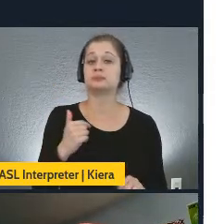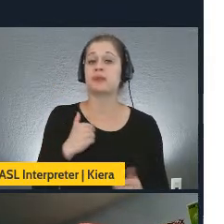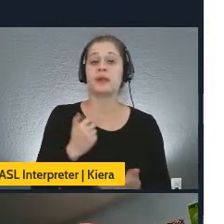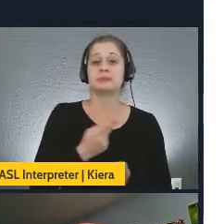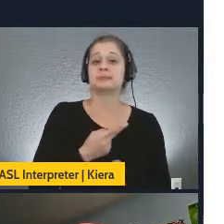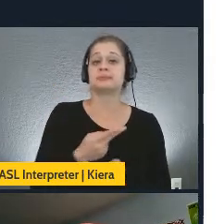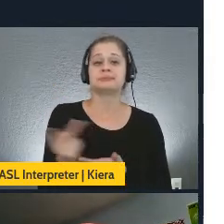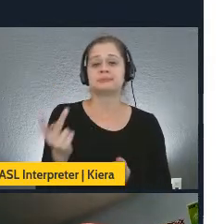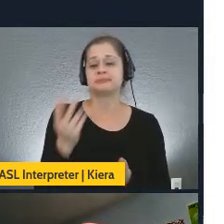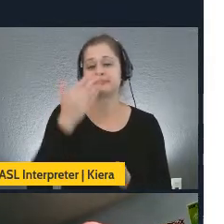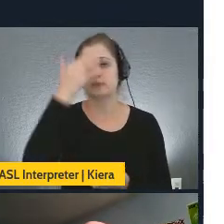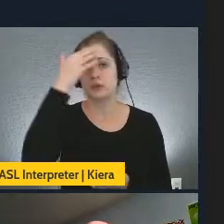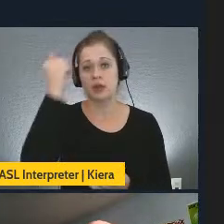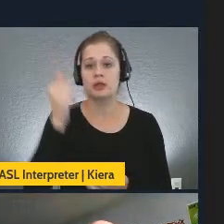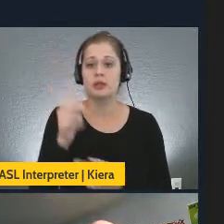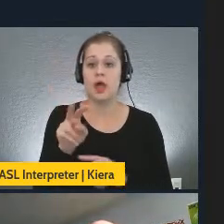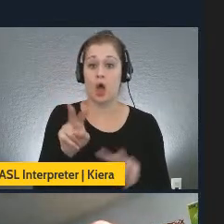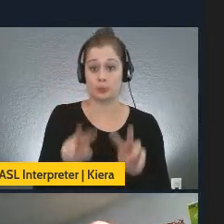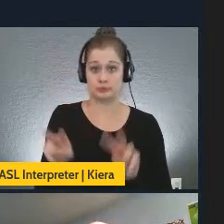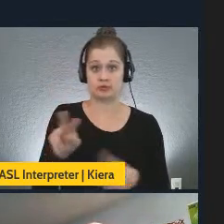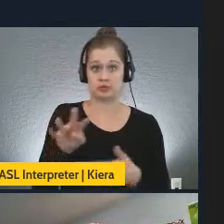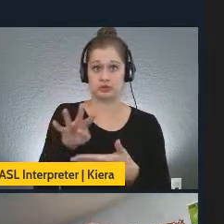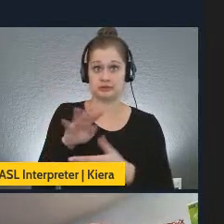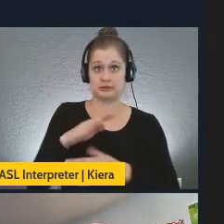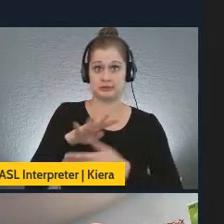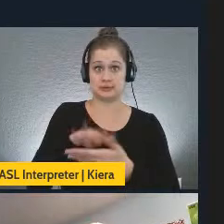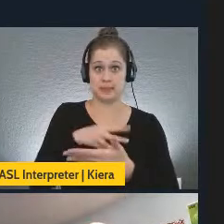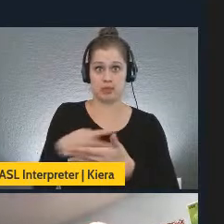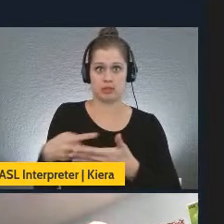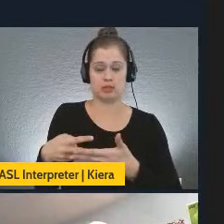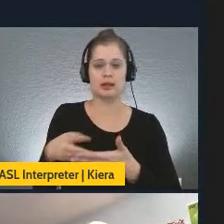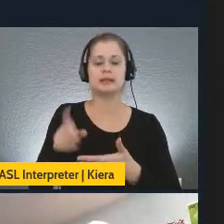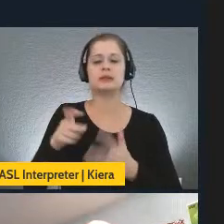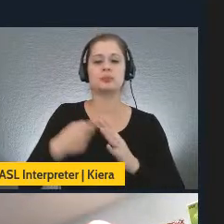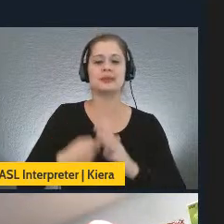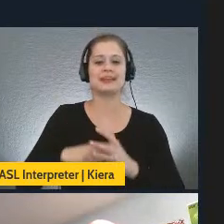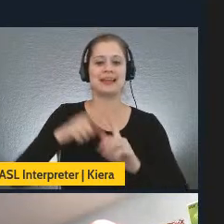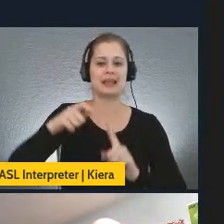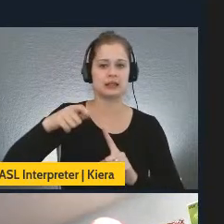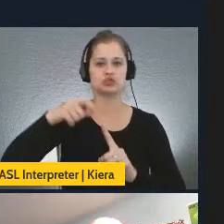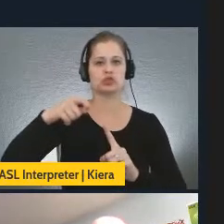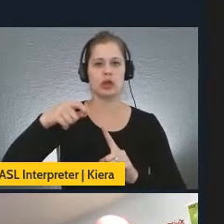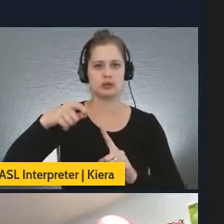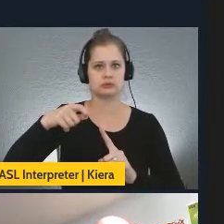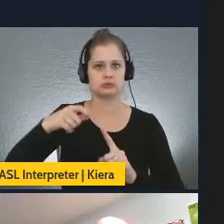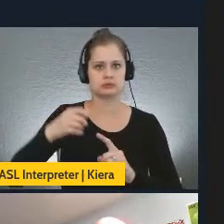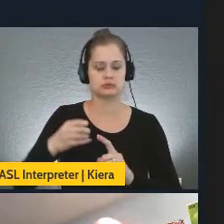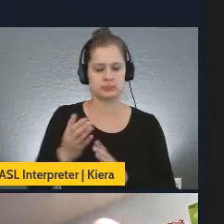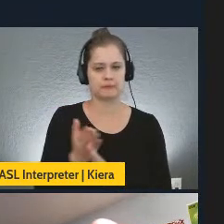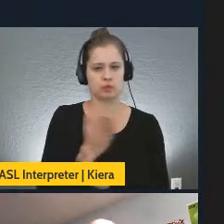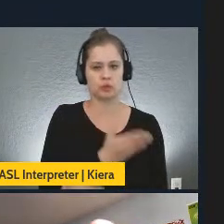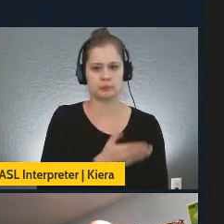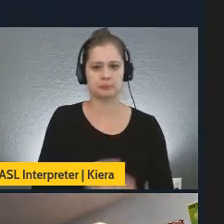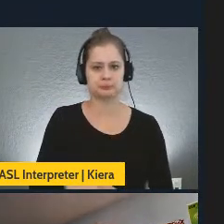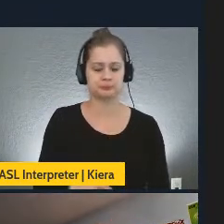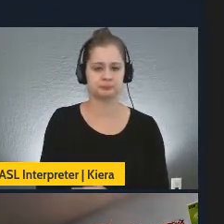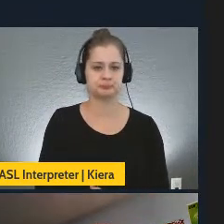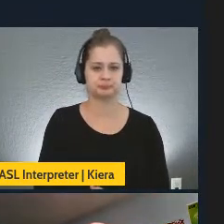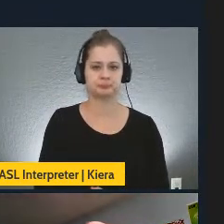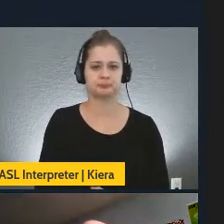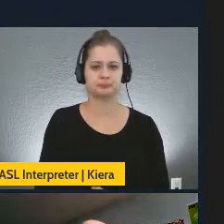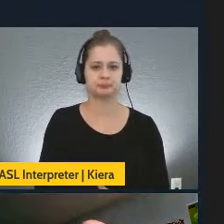the observations table here needs to be initialized before each test. And